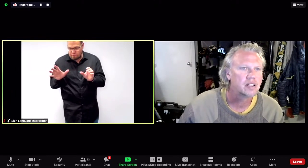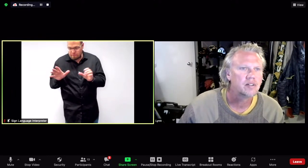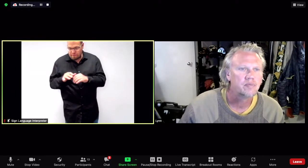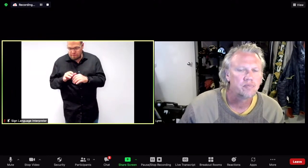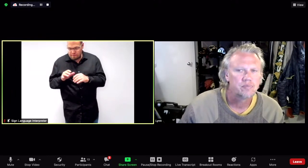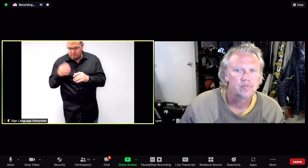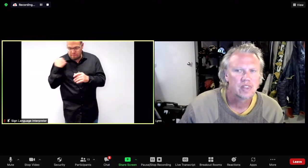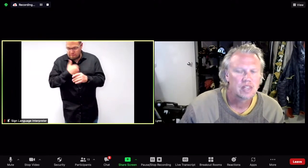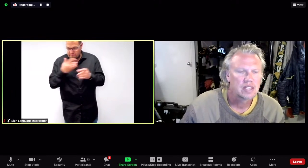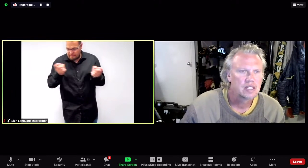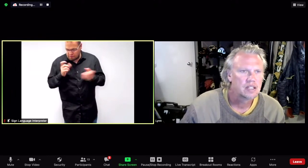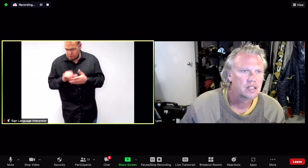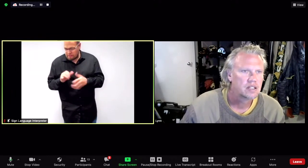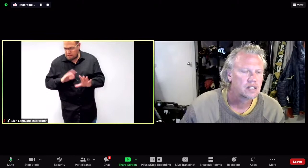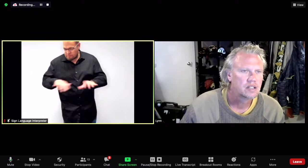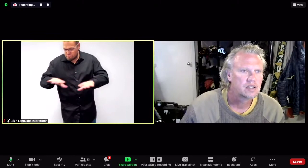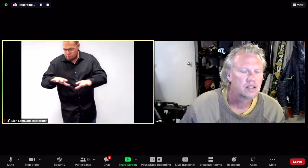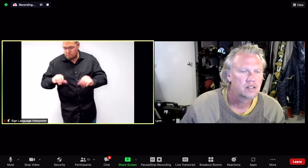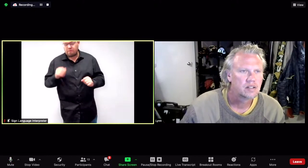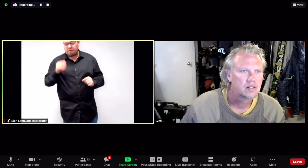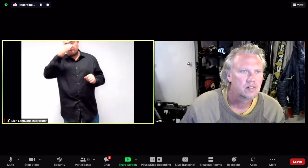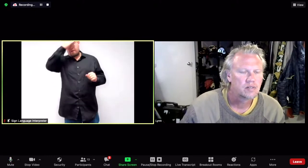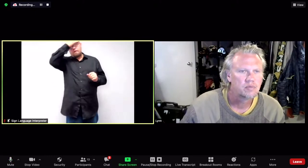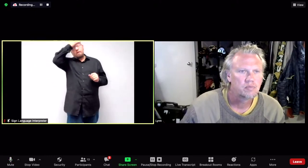plan. All right, thank you.